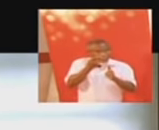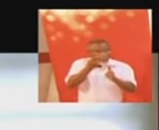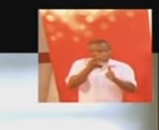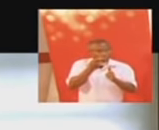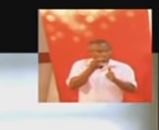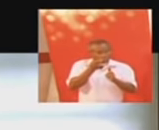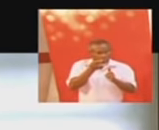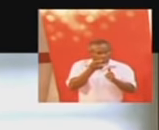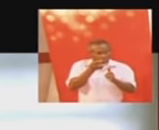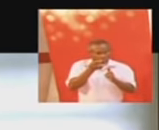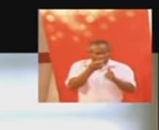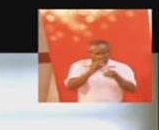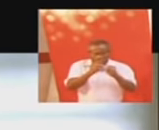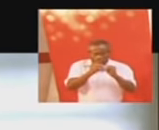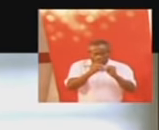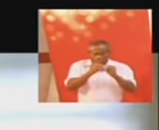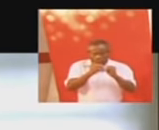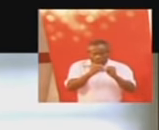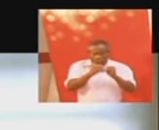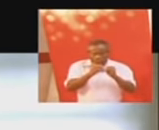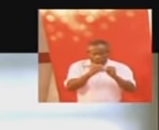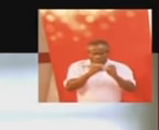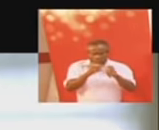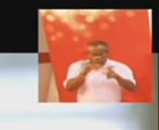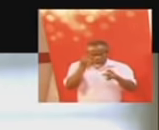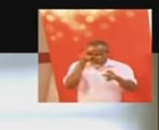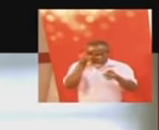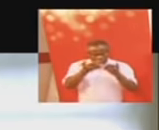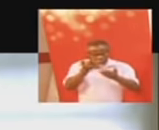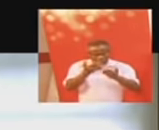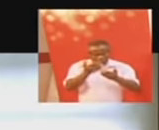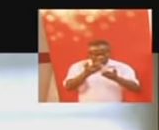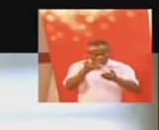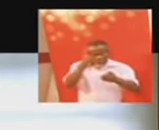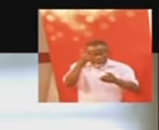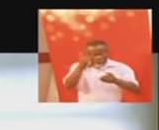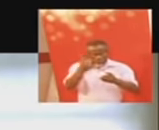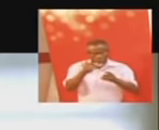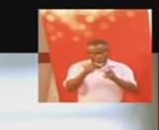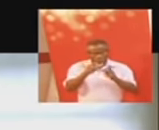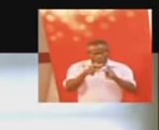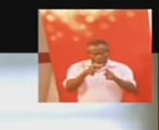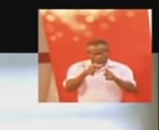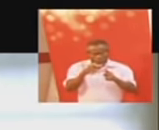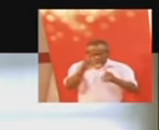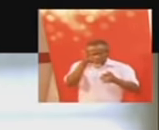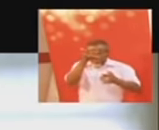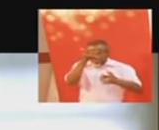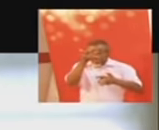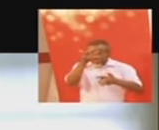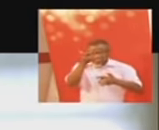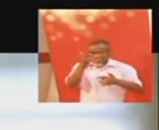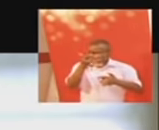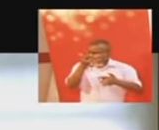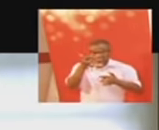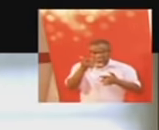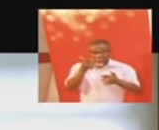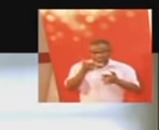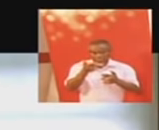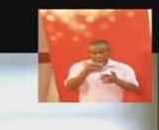to confirm that the terms pre-existing medical conditions and comorbidities are used interchangeably?